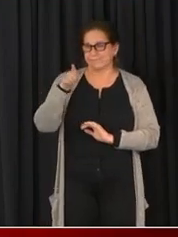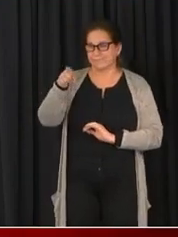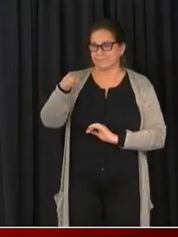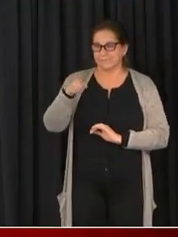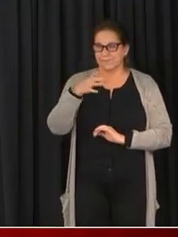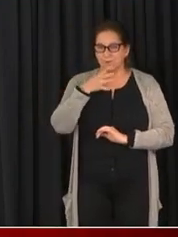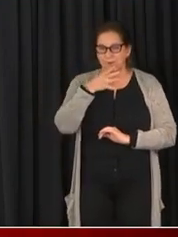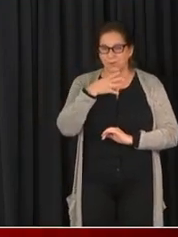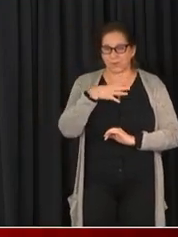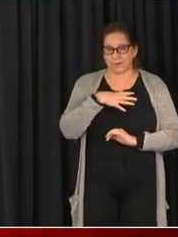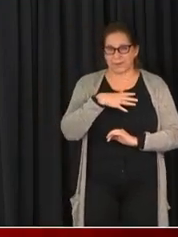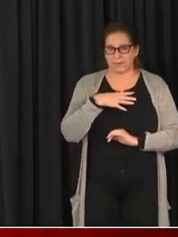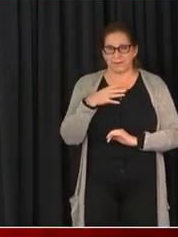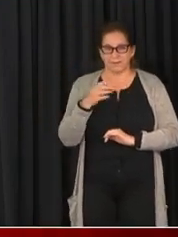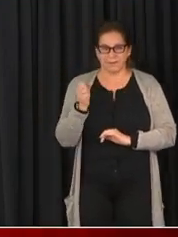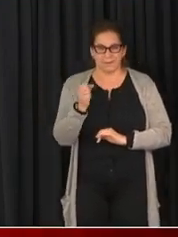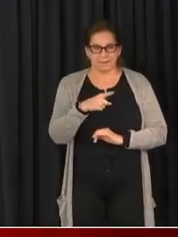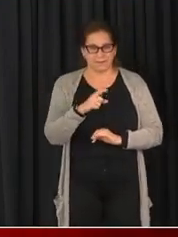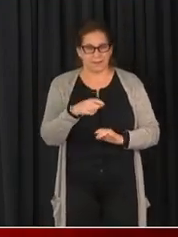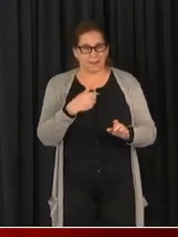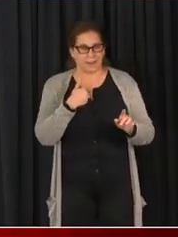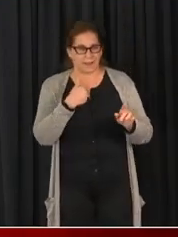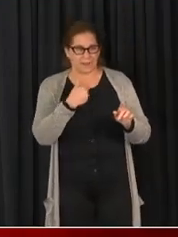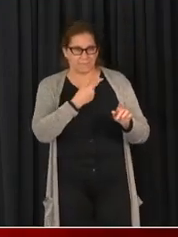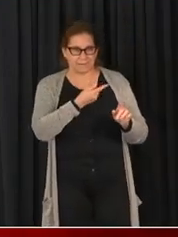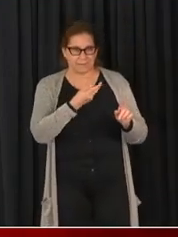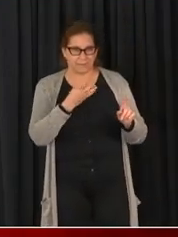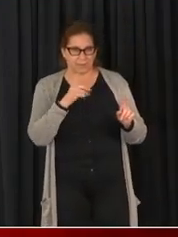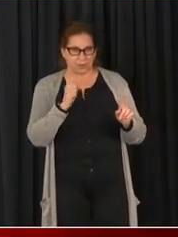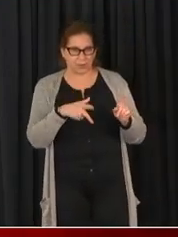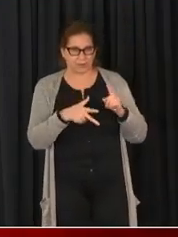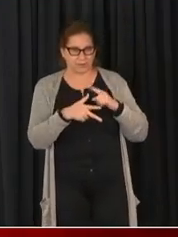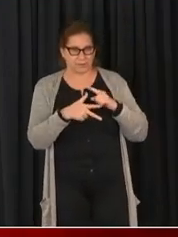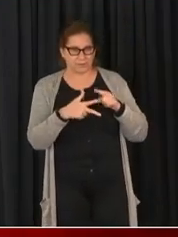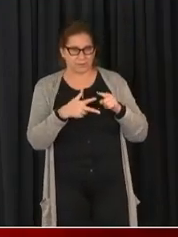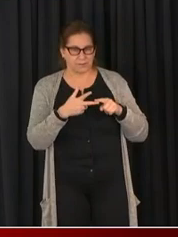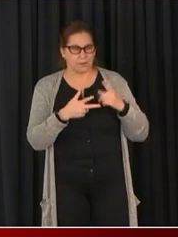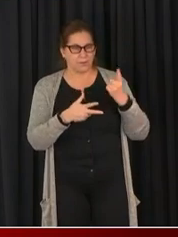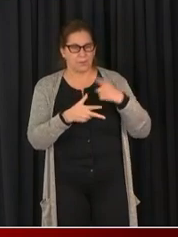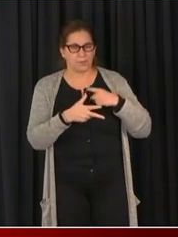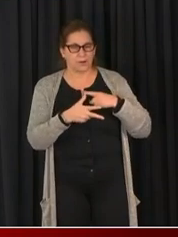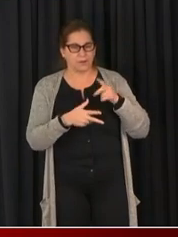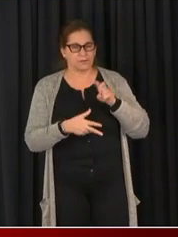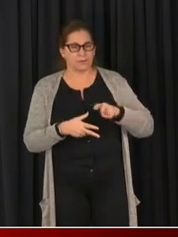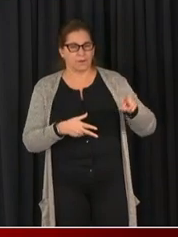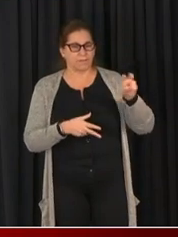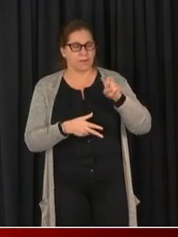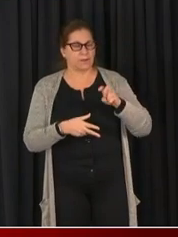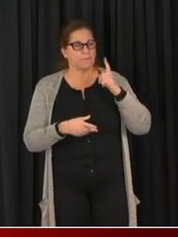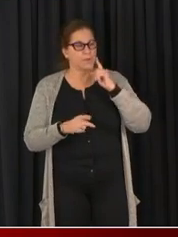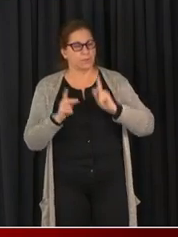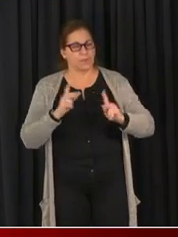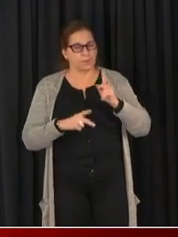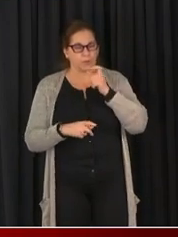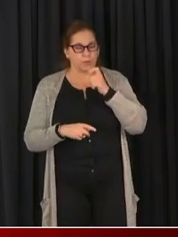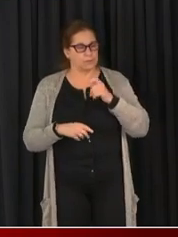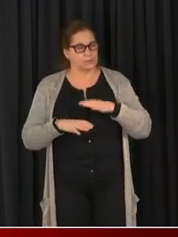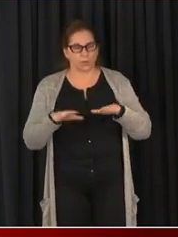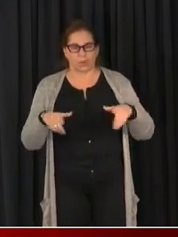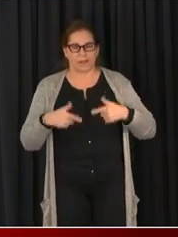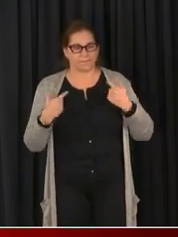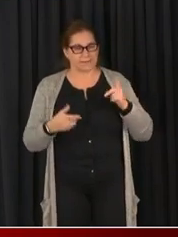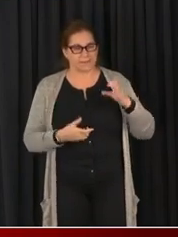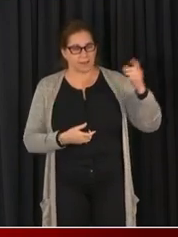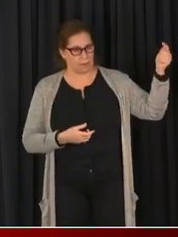Yes. All right, can I ask a few questions about how this travel advisory works for those who don't live in the district who are coming here?